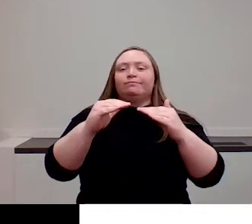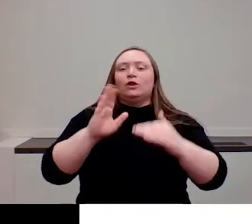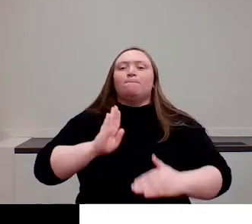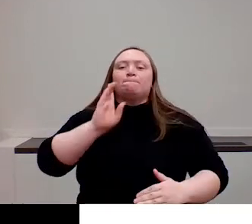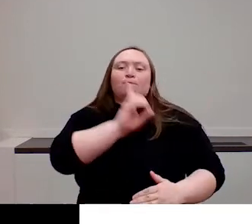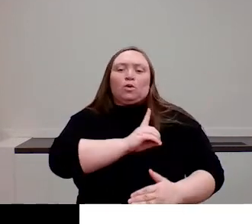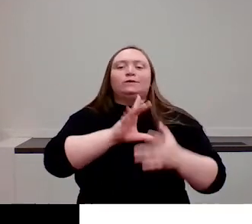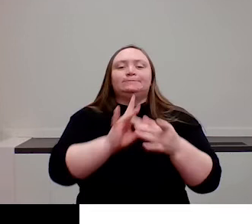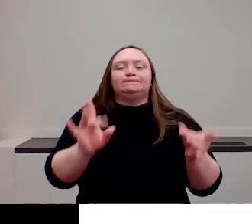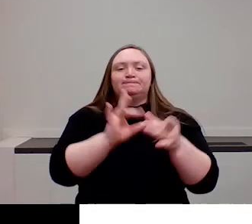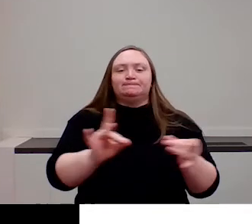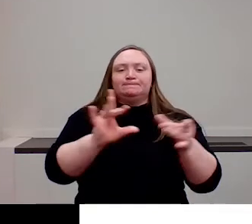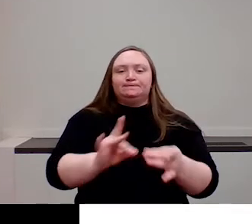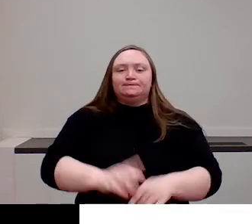comments.